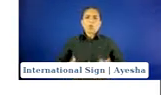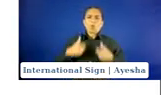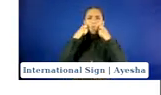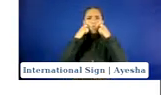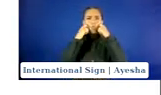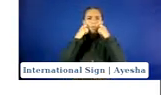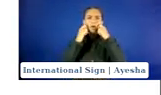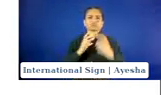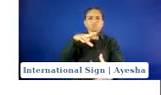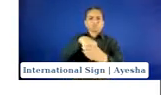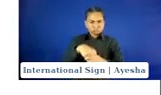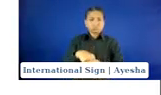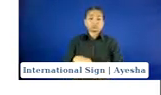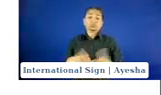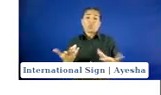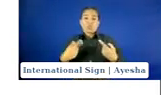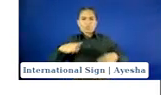as holders of rights.